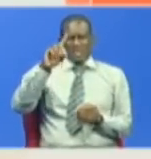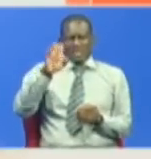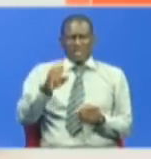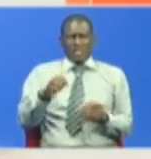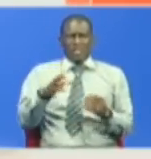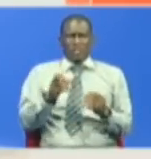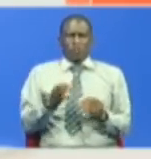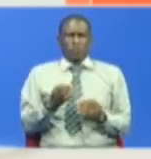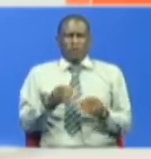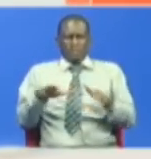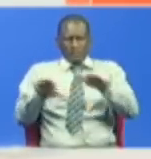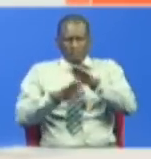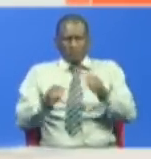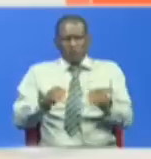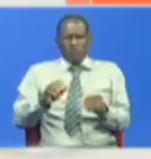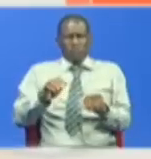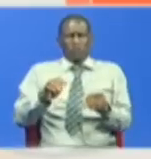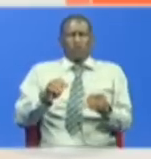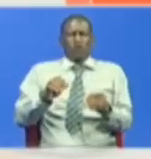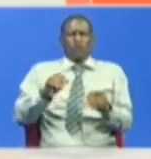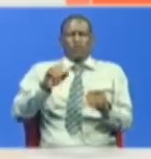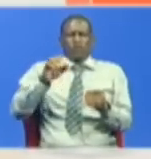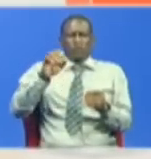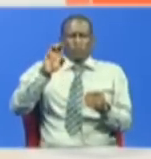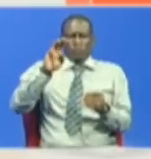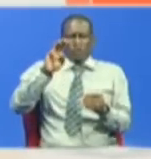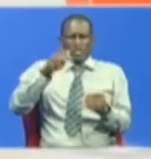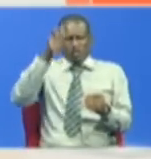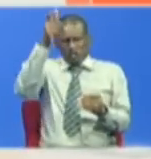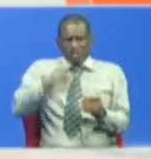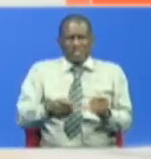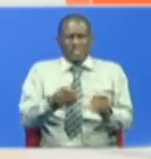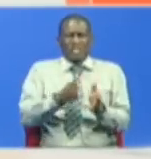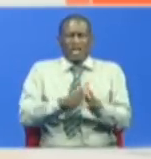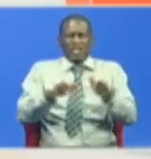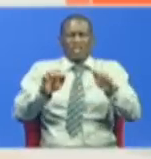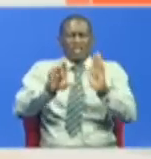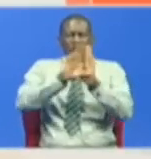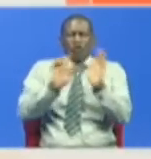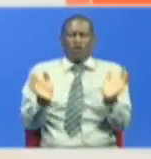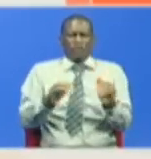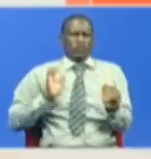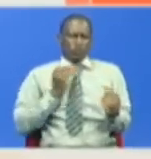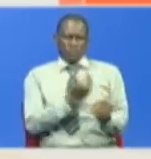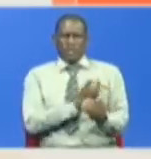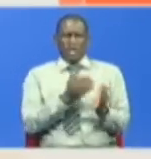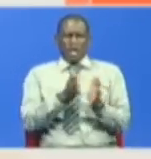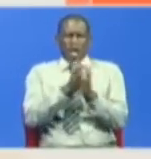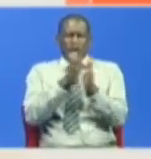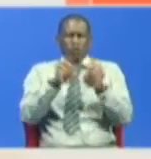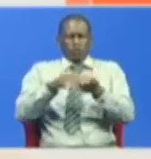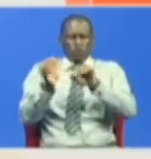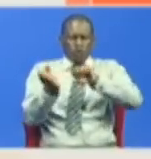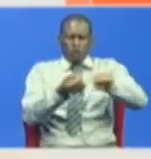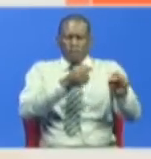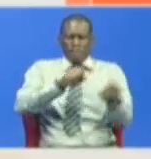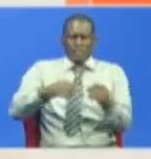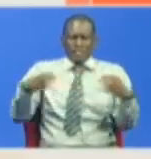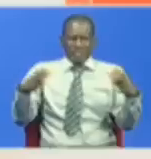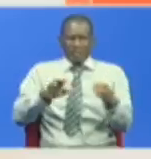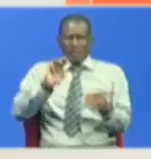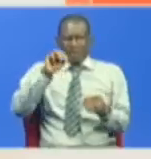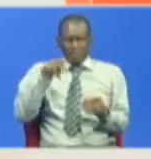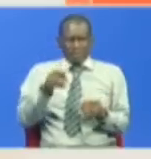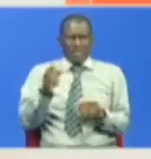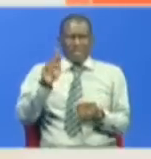to deputize Kangema MP Muturi Kigano in the Justice and Legal Affairs Committee, while Homa Bay Town MP Peter Kaluma